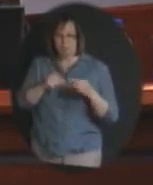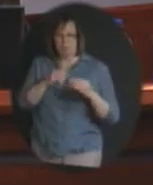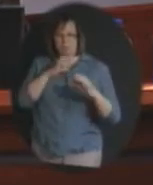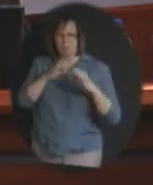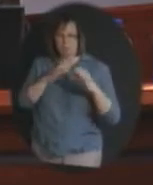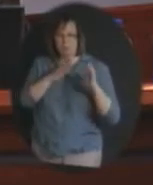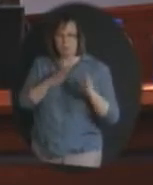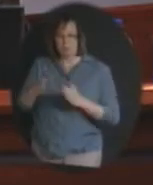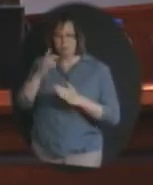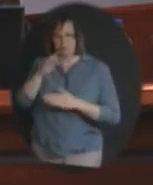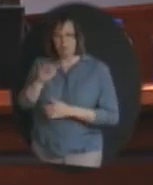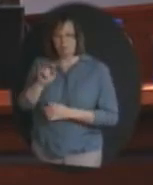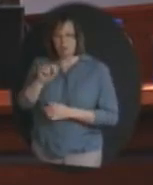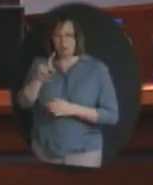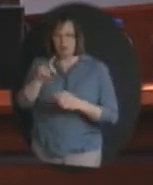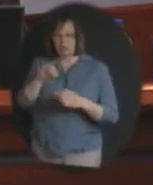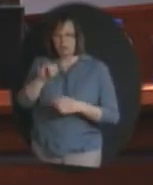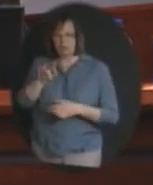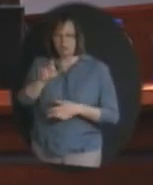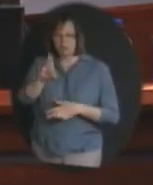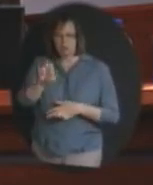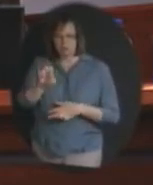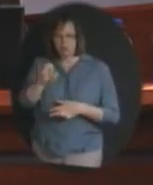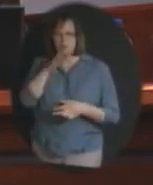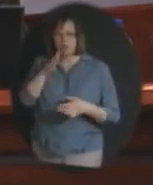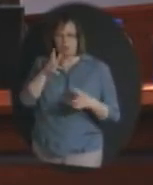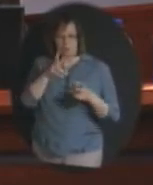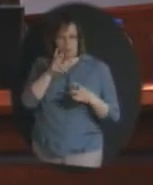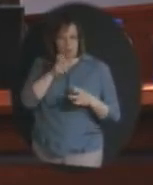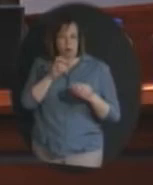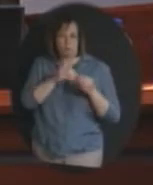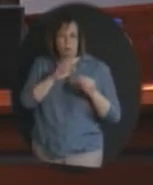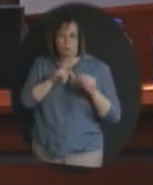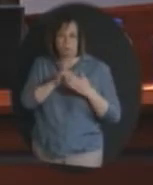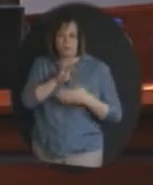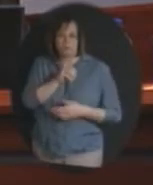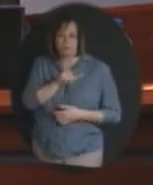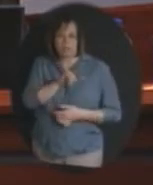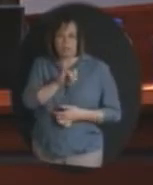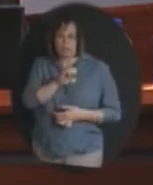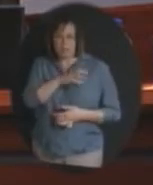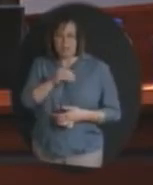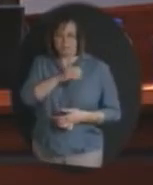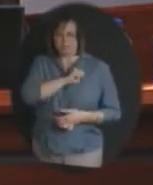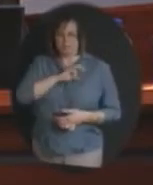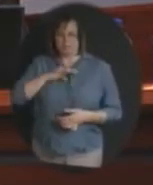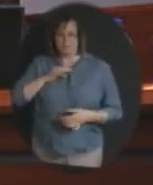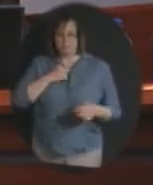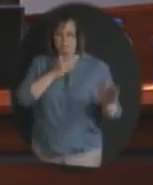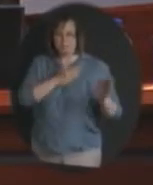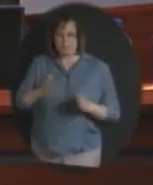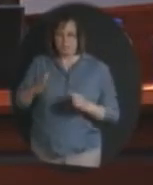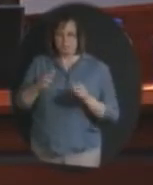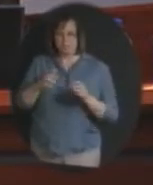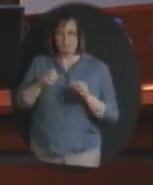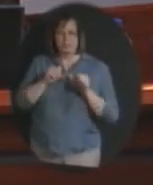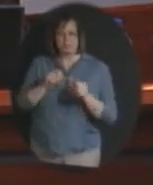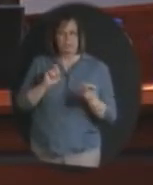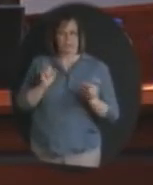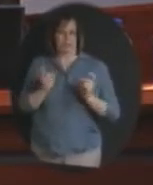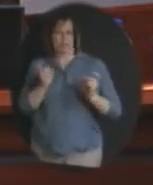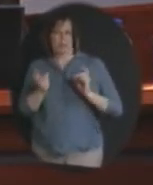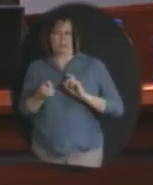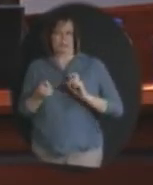plan for the bond issue, and you're going to be hearing more and more about that. But Maggie and staff have put together a plan that continues to get tweaked and improved,